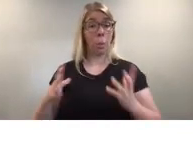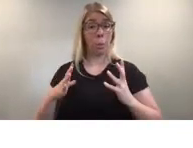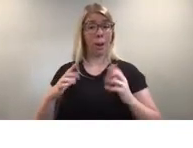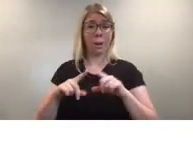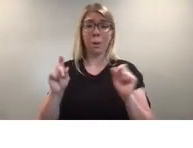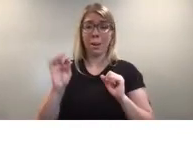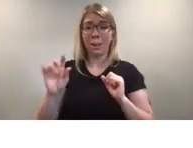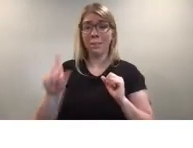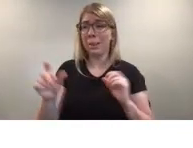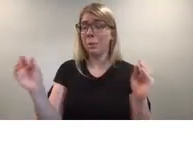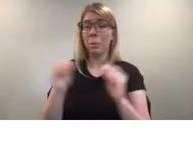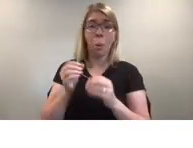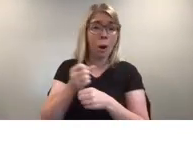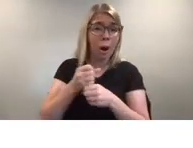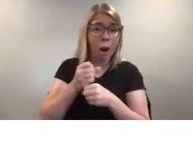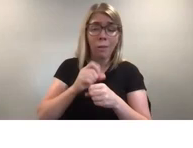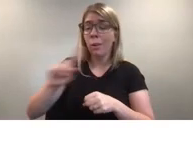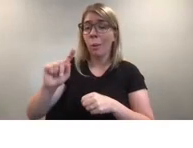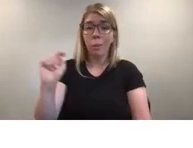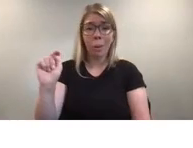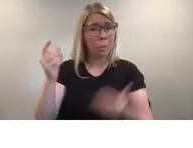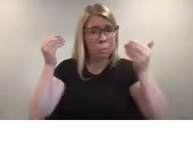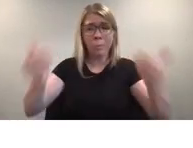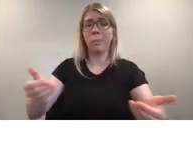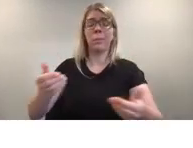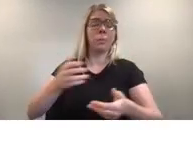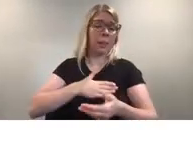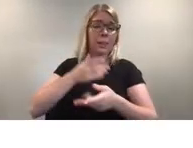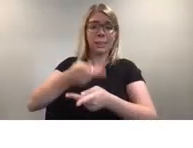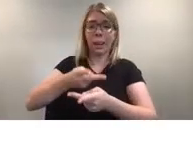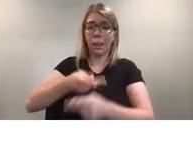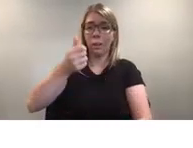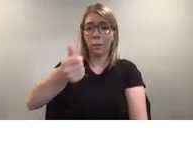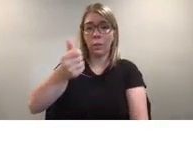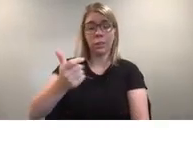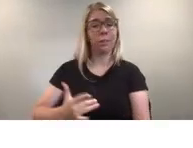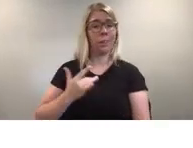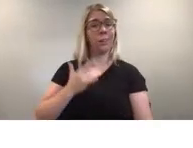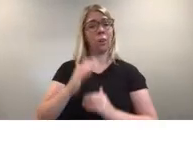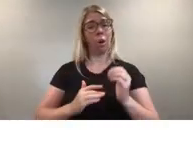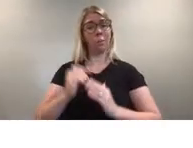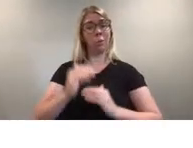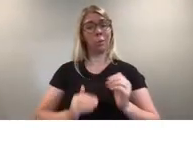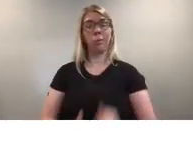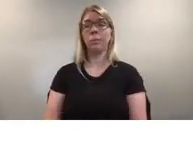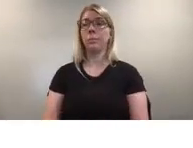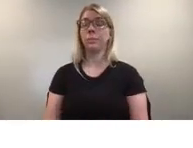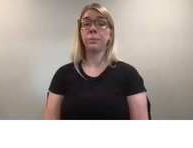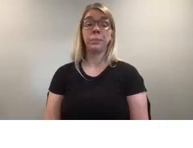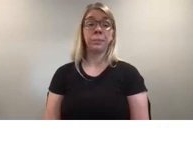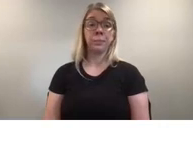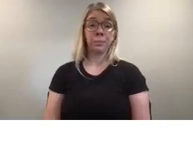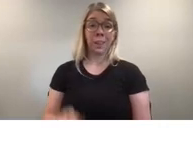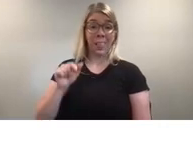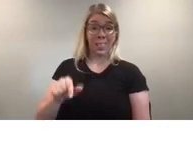your coffee or run to the restroom or do whatever, we just want you to take care of yourself and feel comfortable. Also, we want to let you know that